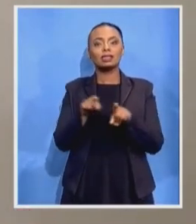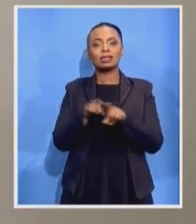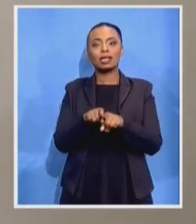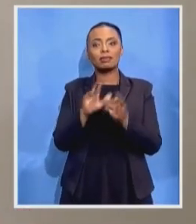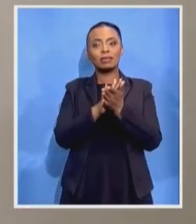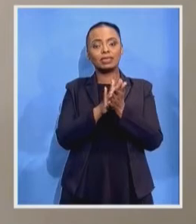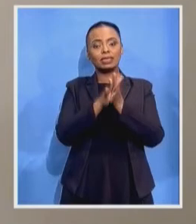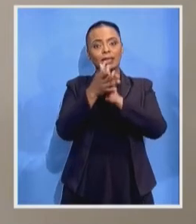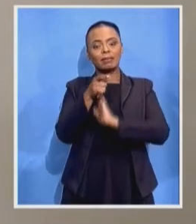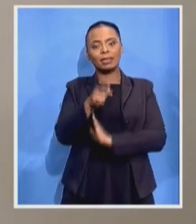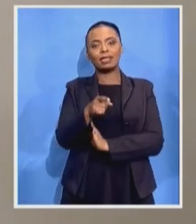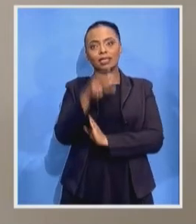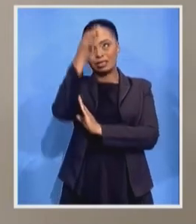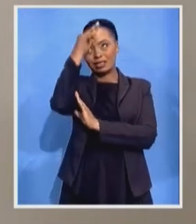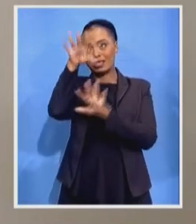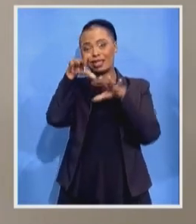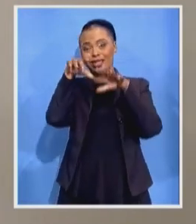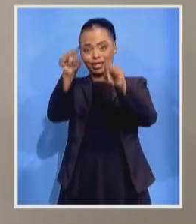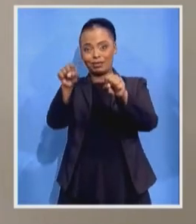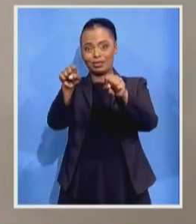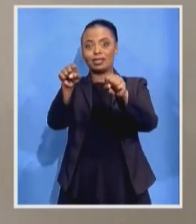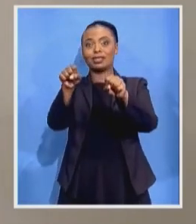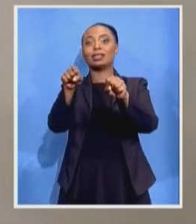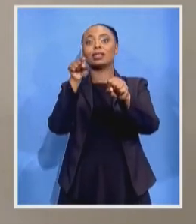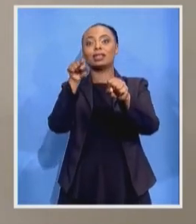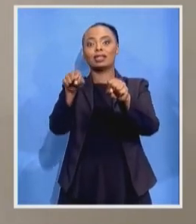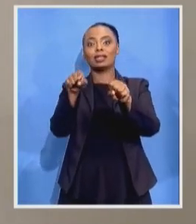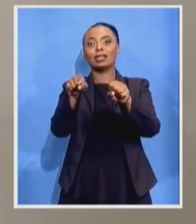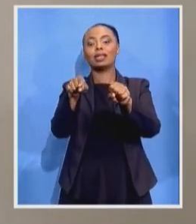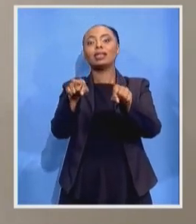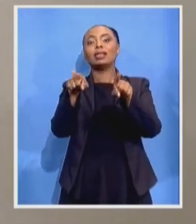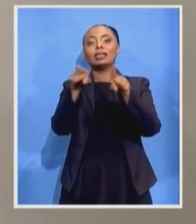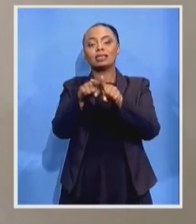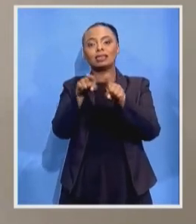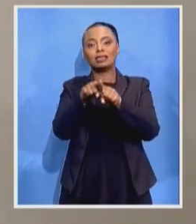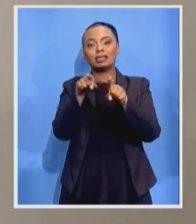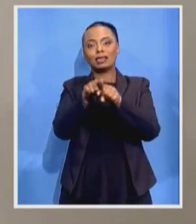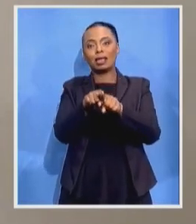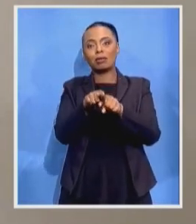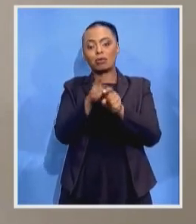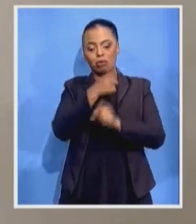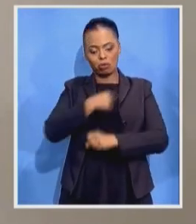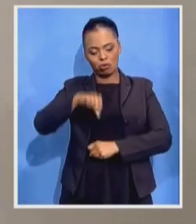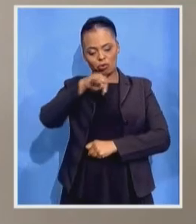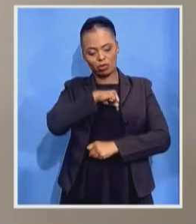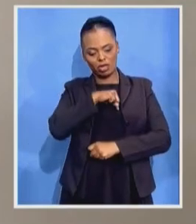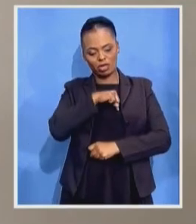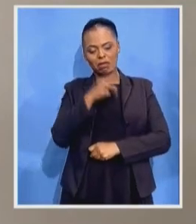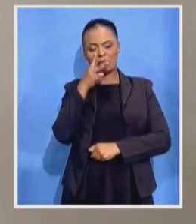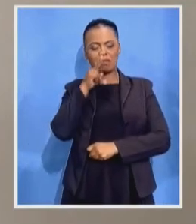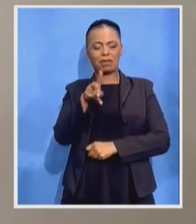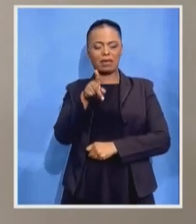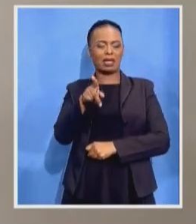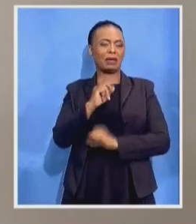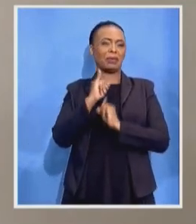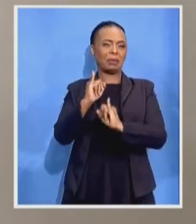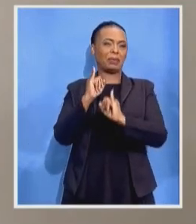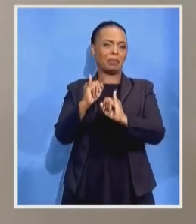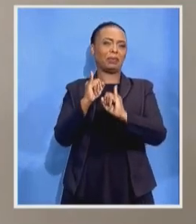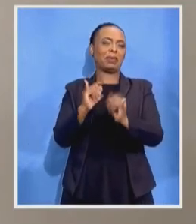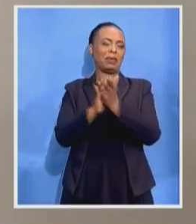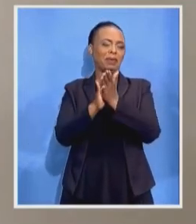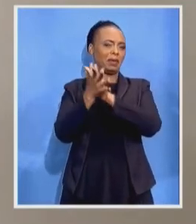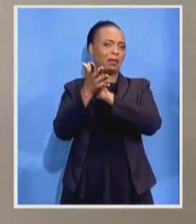and especially the issue of what we see as the destruction of many black professionals.